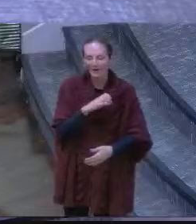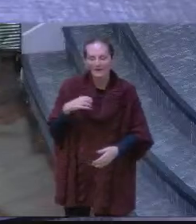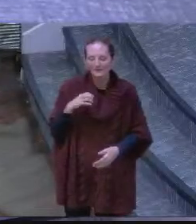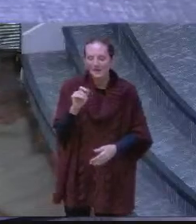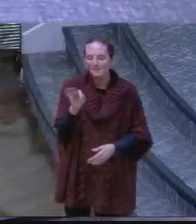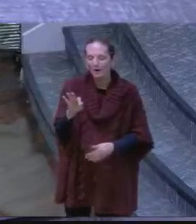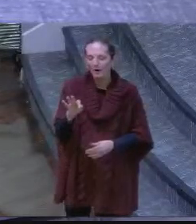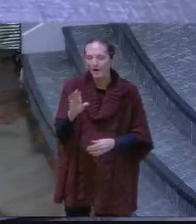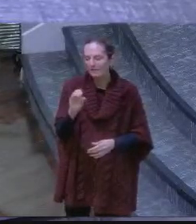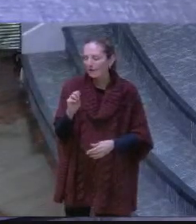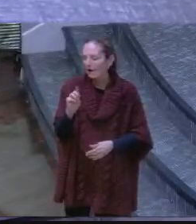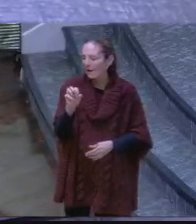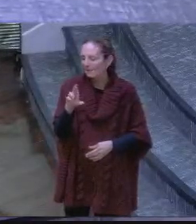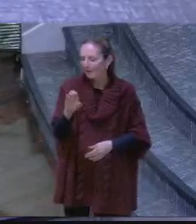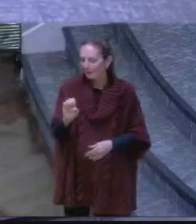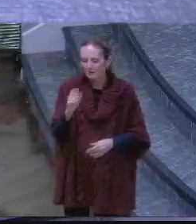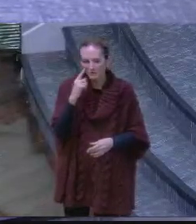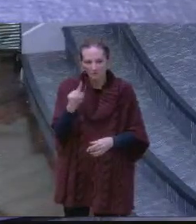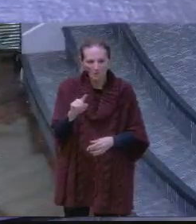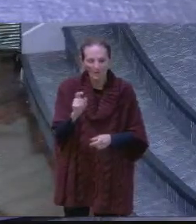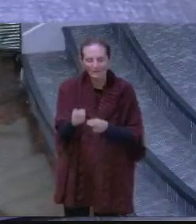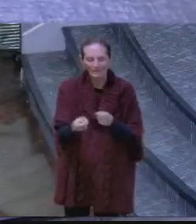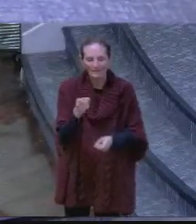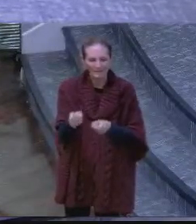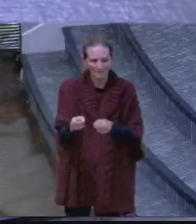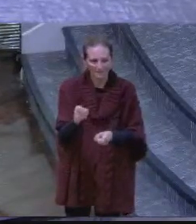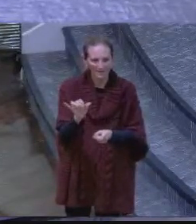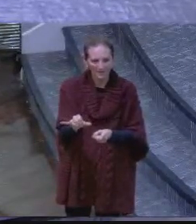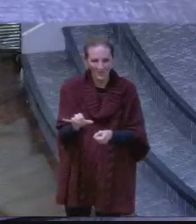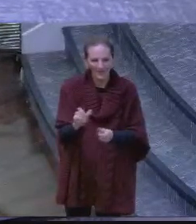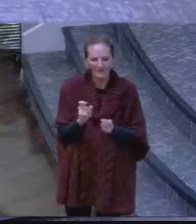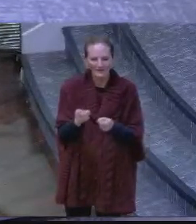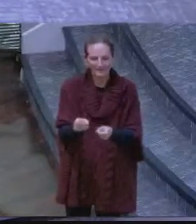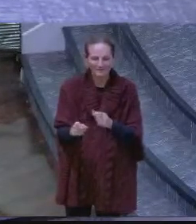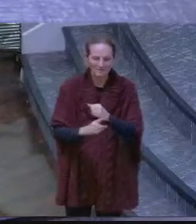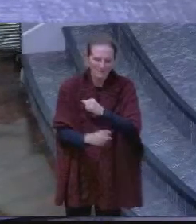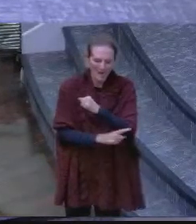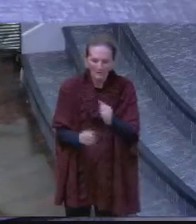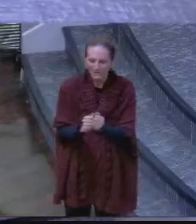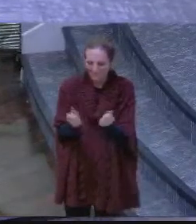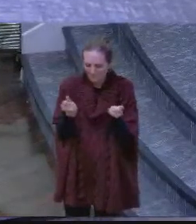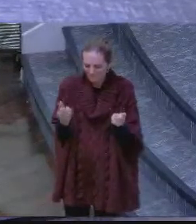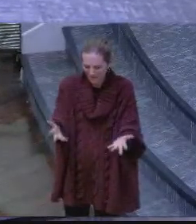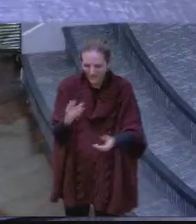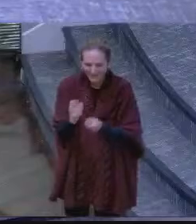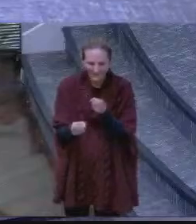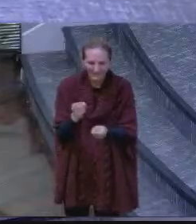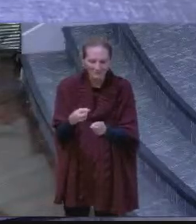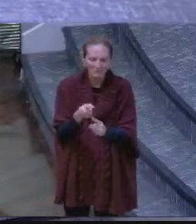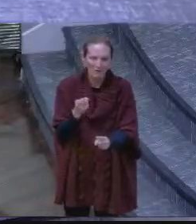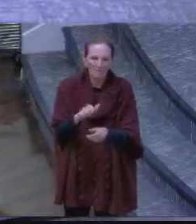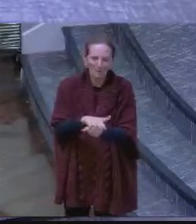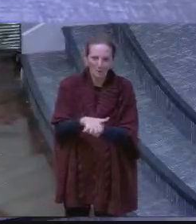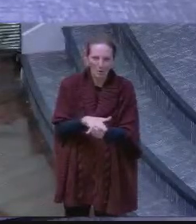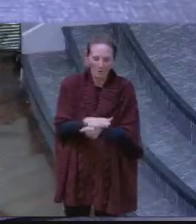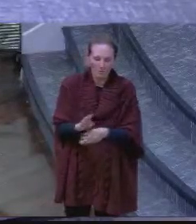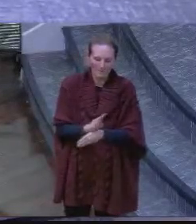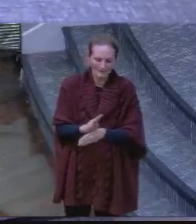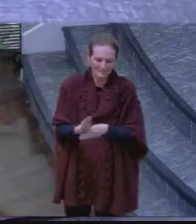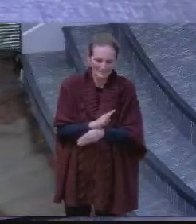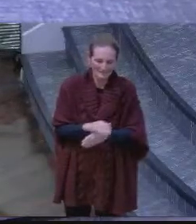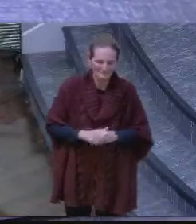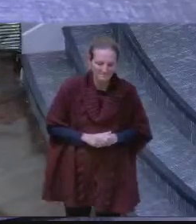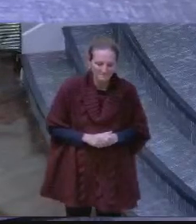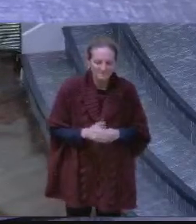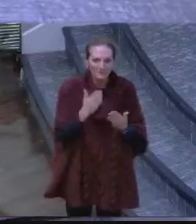of the Month program and for supplying the Employee of the Month gift bag each month with numerous gifts from local businesses. Thank you, Ms. Waller-Price,